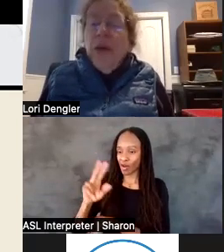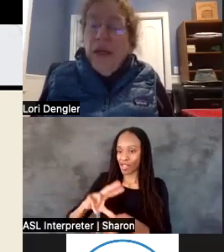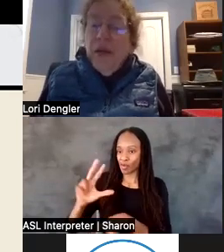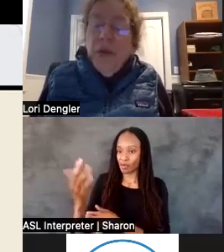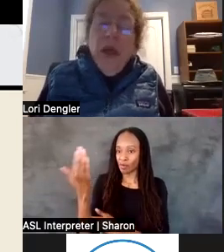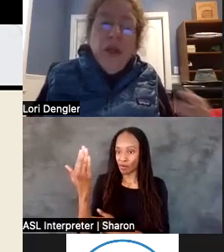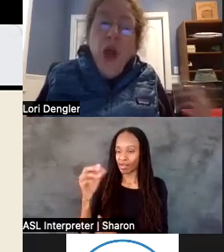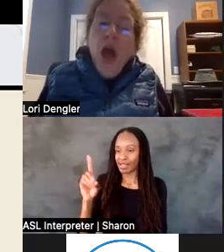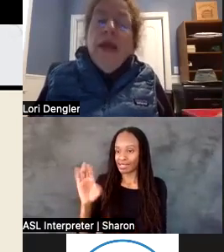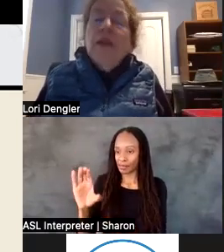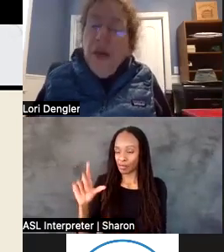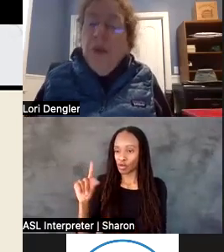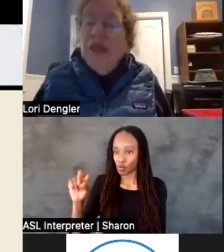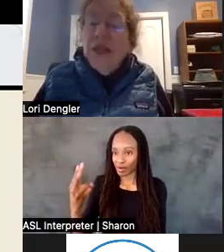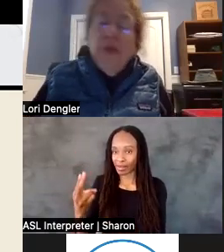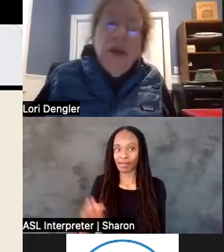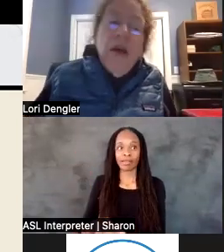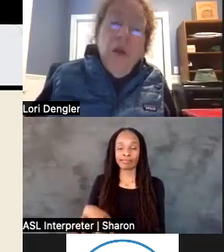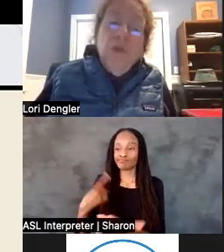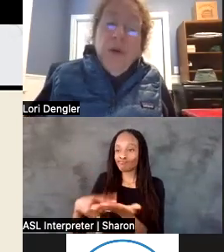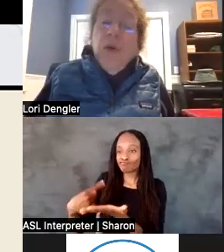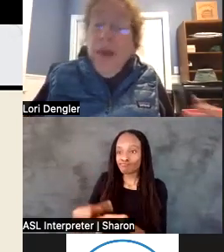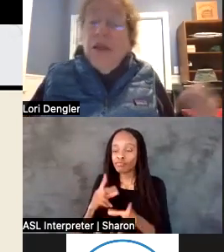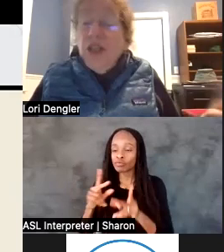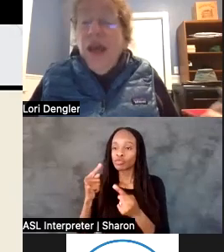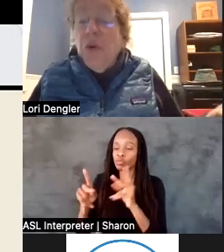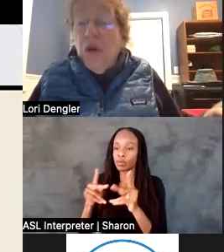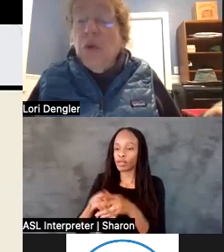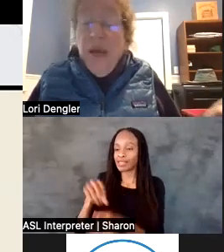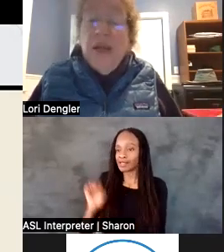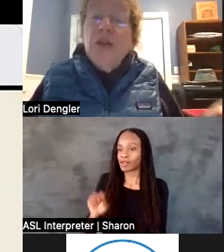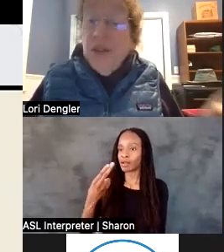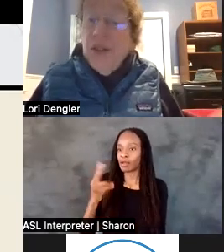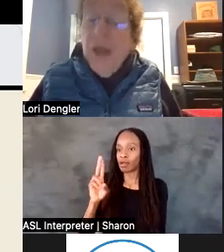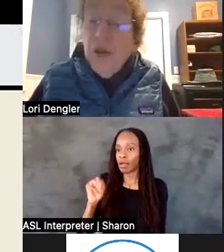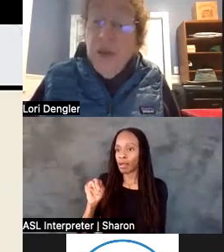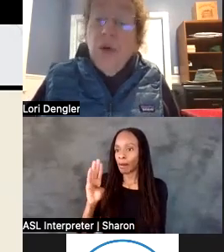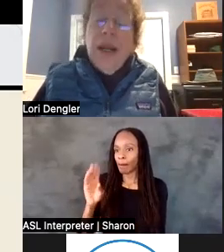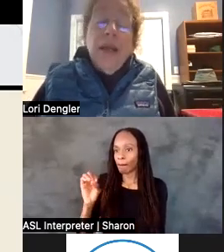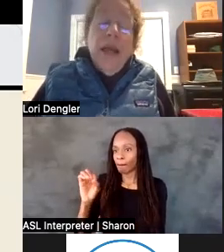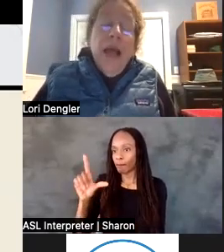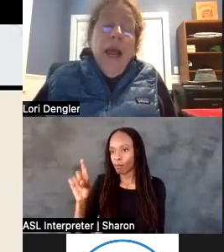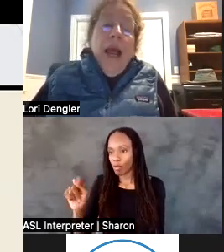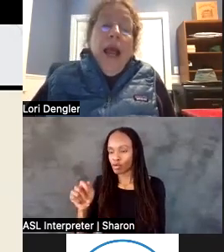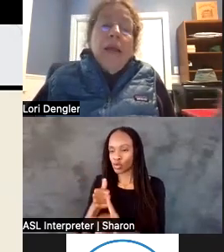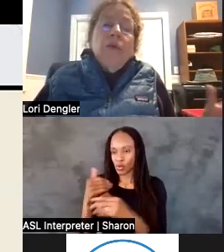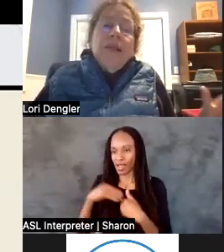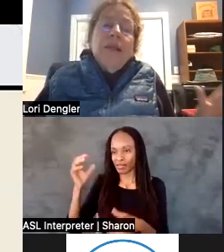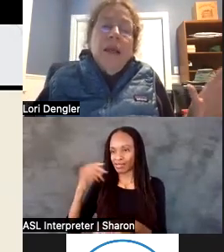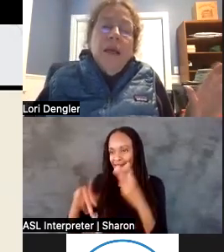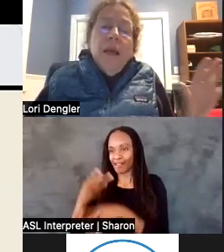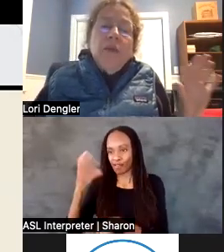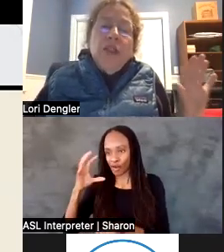December 20th, talking to people in Southern Humboldt who managed to have portable radios and could hear the recording. And it